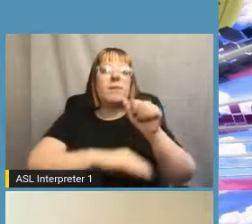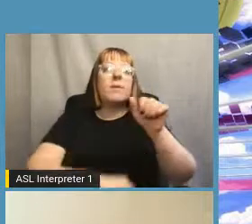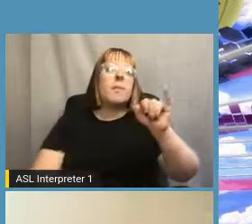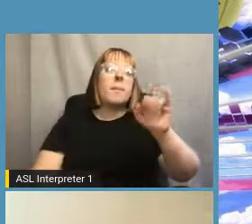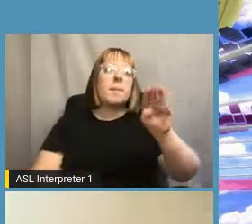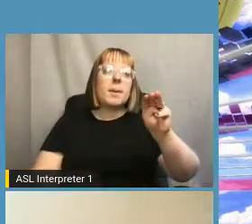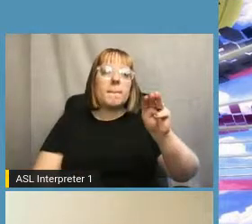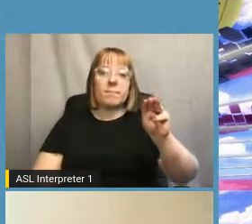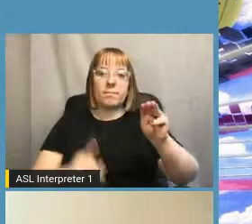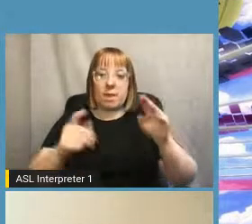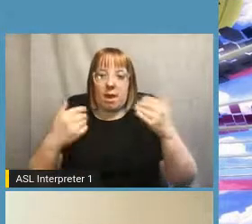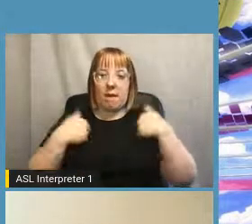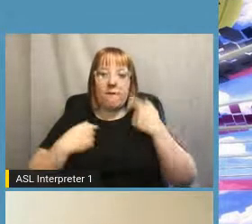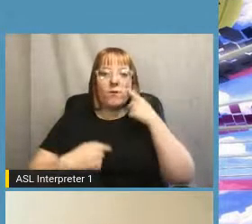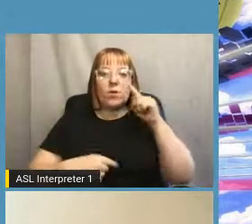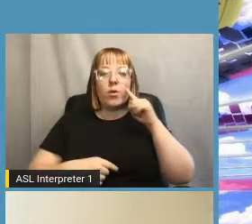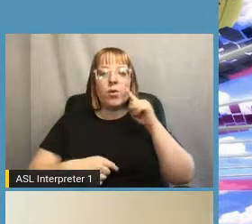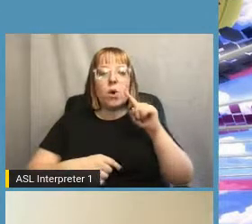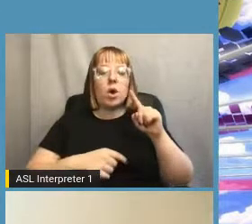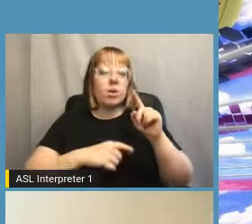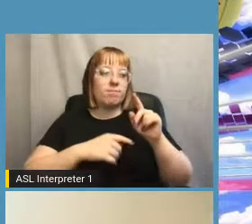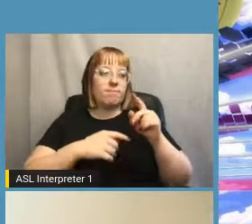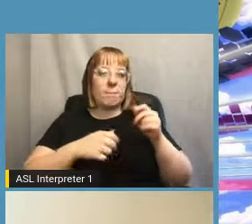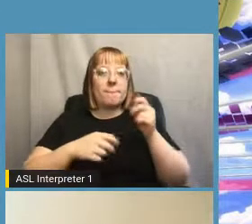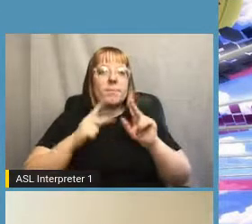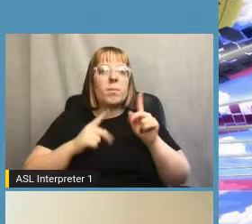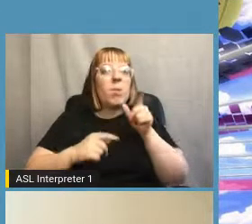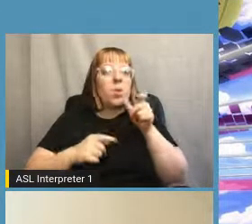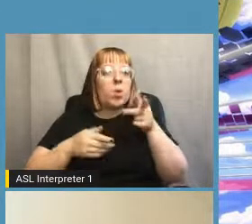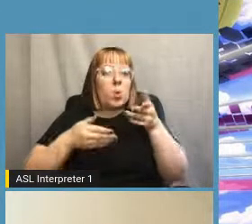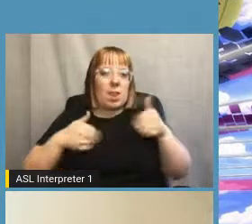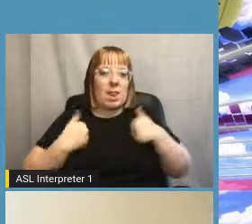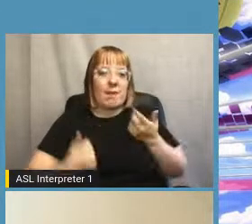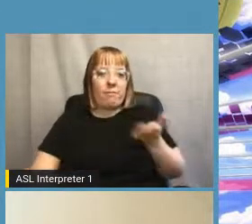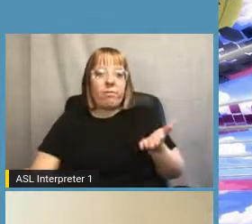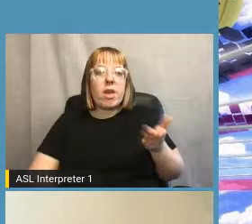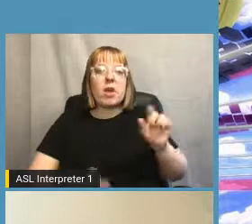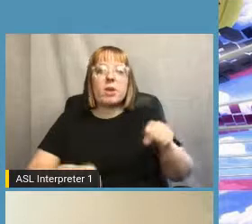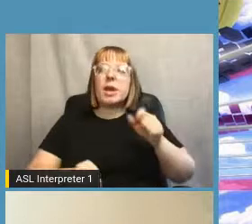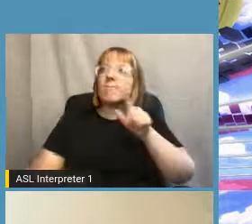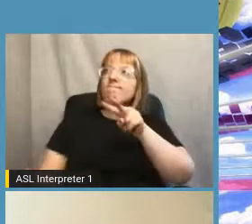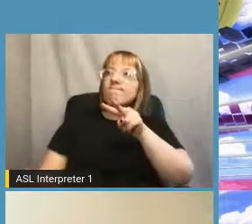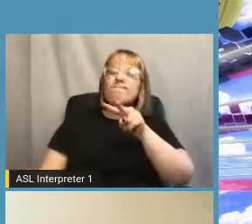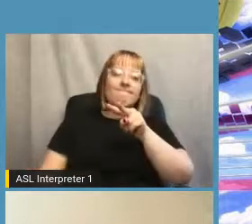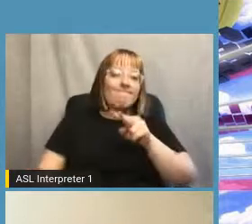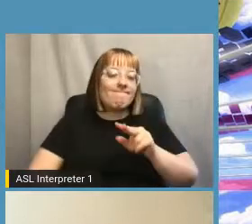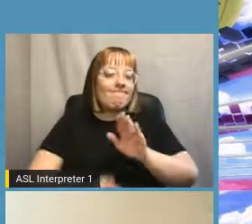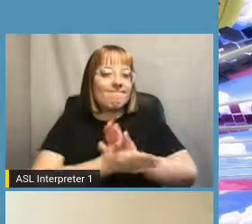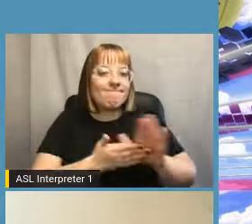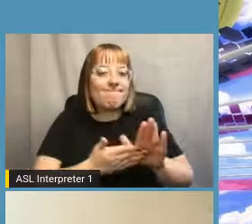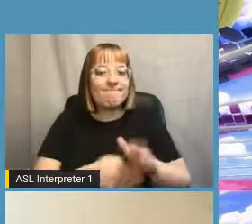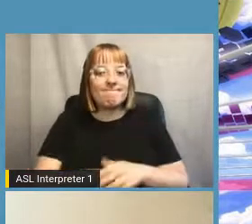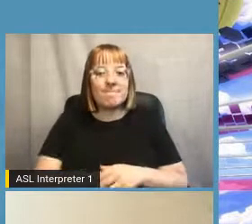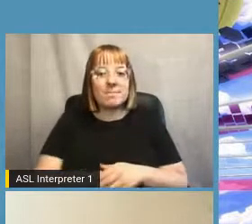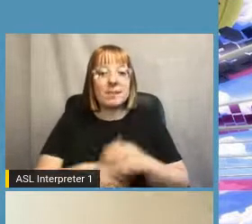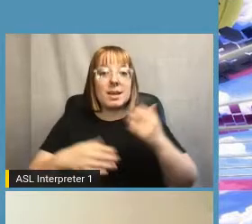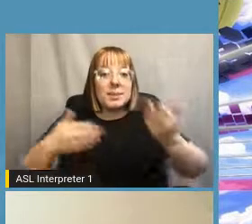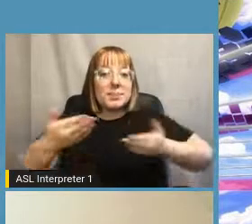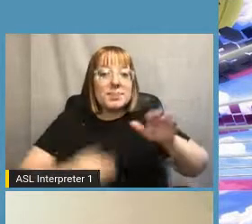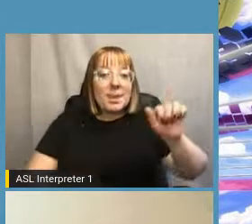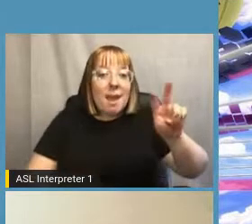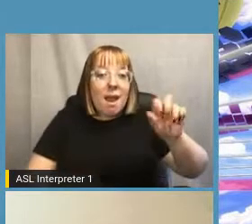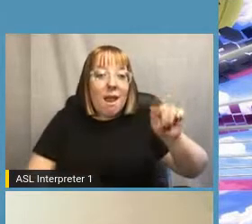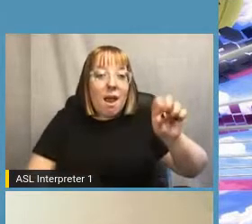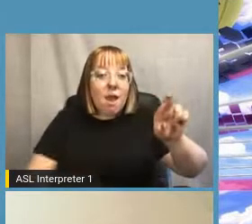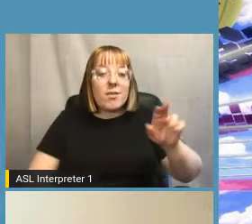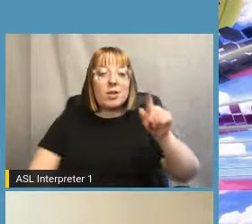residents. And it was even curated. So there was a curator who greeted people as avatars as they came into the exhibition, and then they